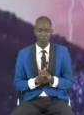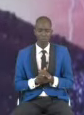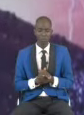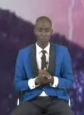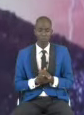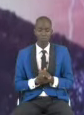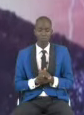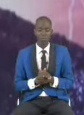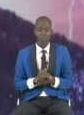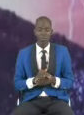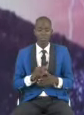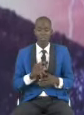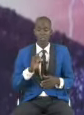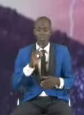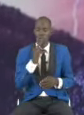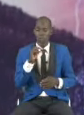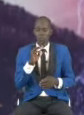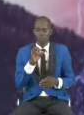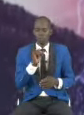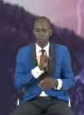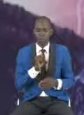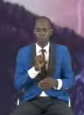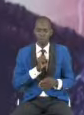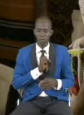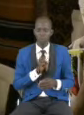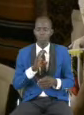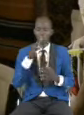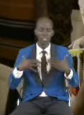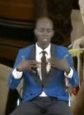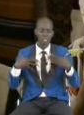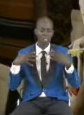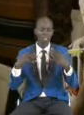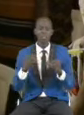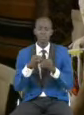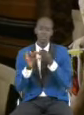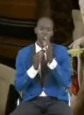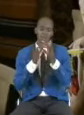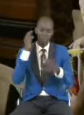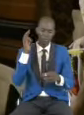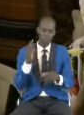Tuberculosis, be healed in Jesus' name.